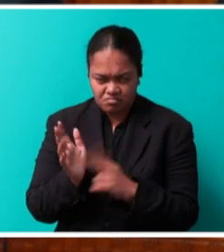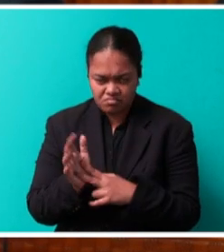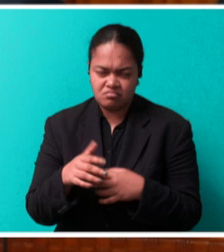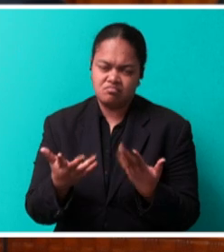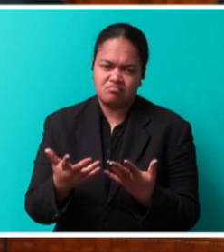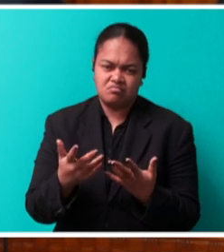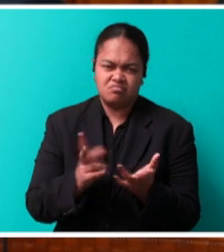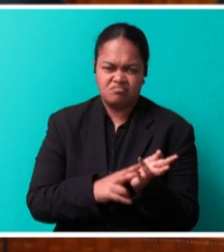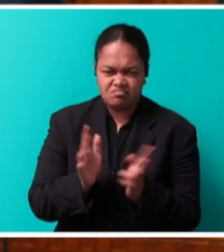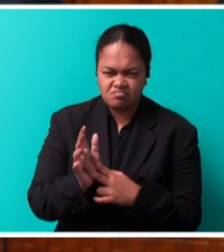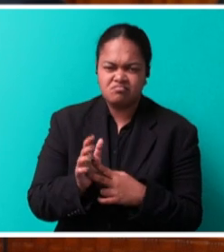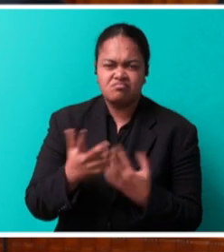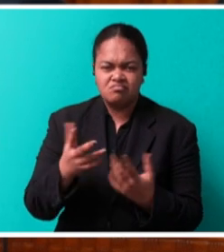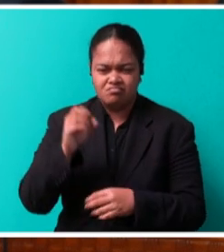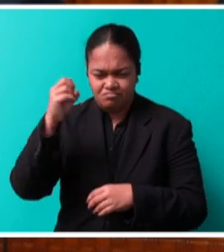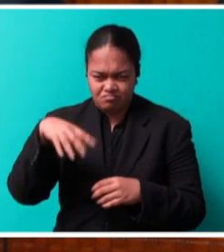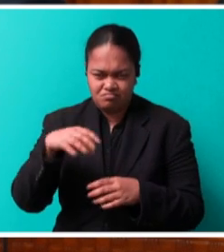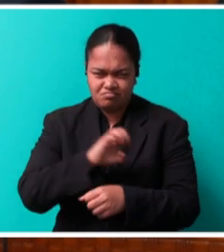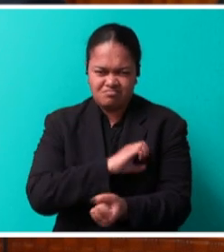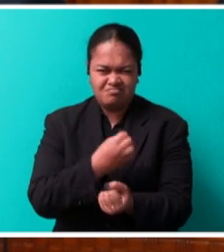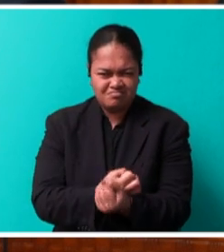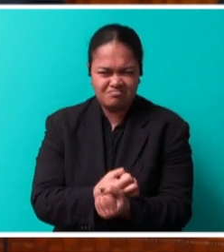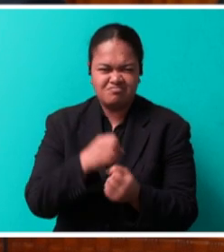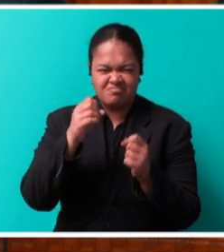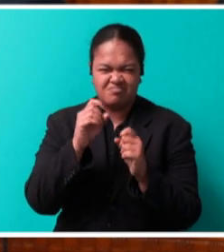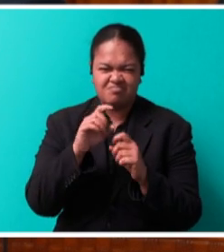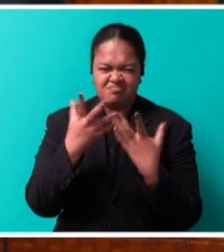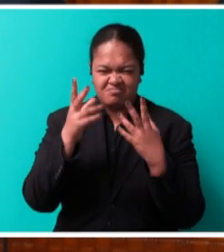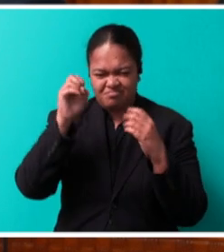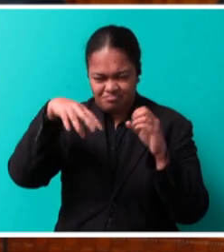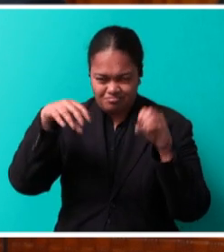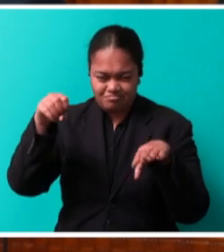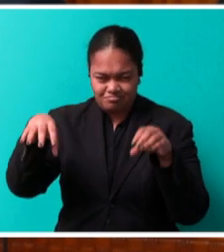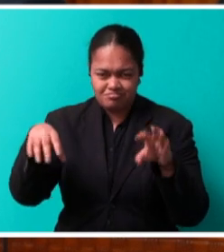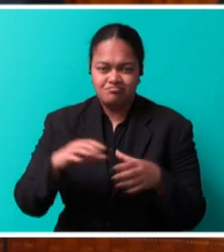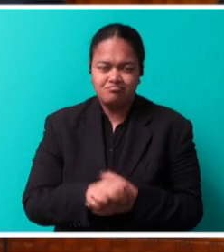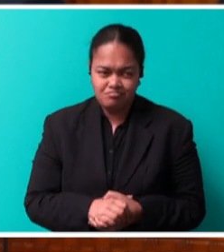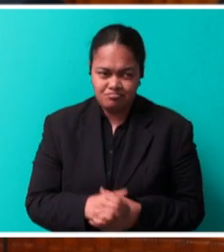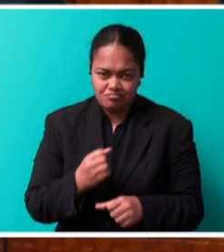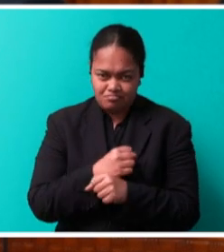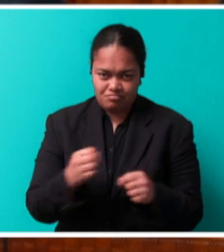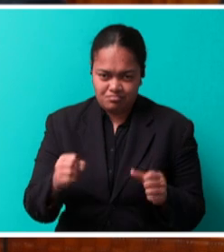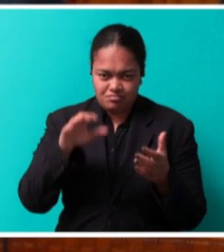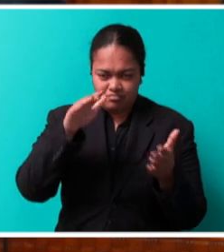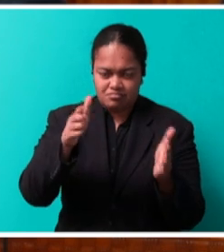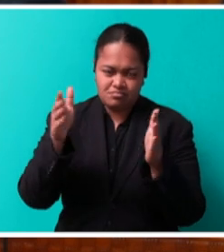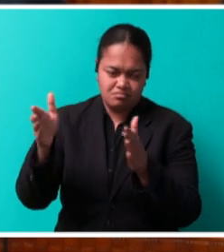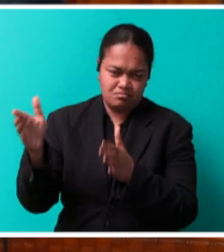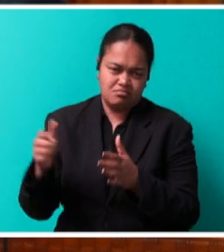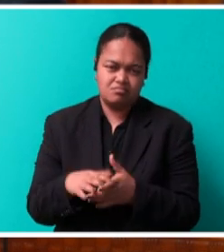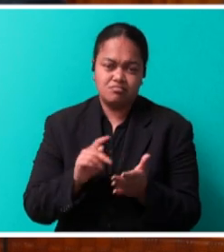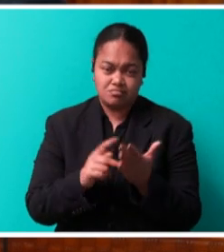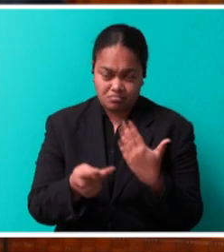and energy access for Buca Village, and will be a good project